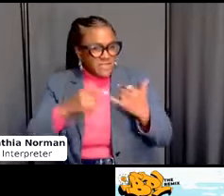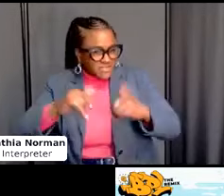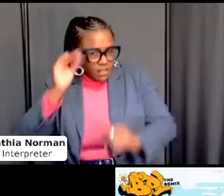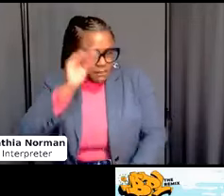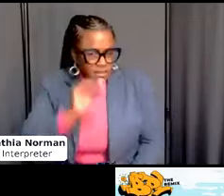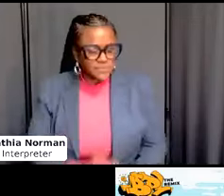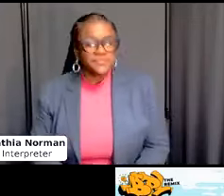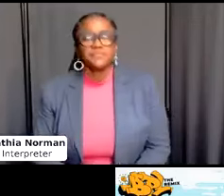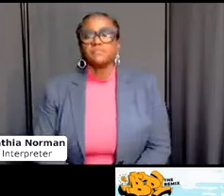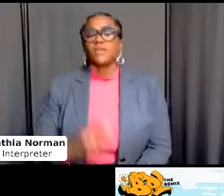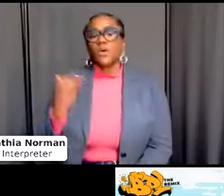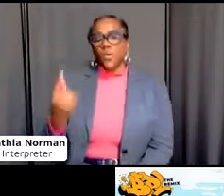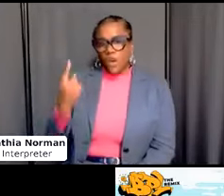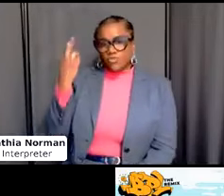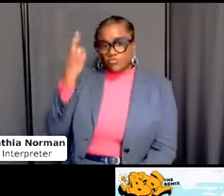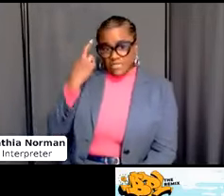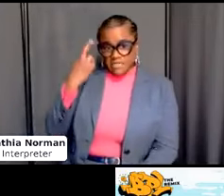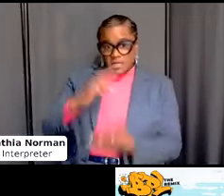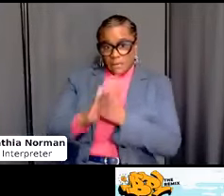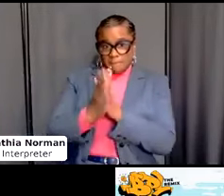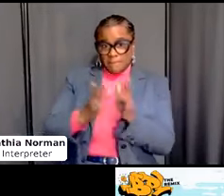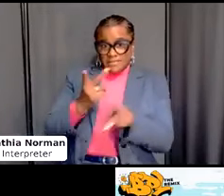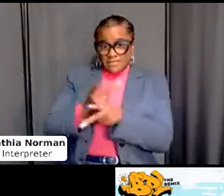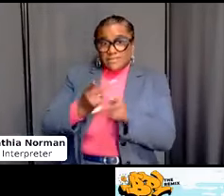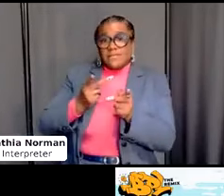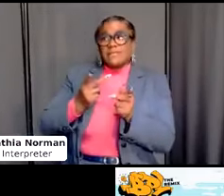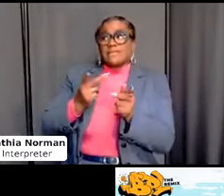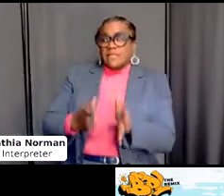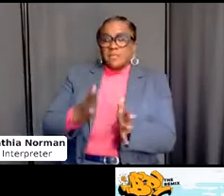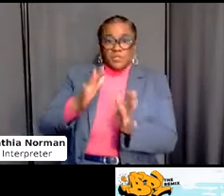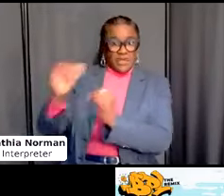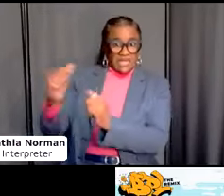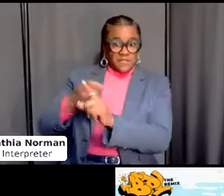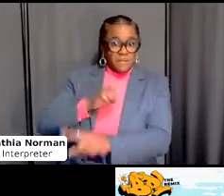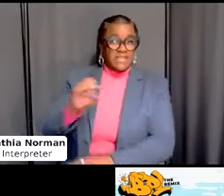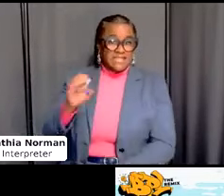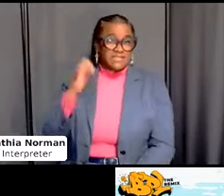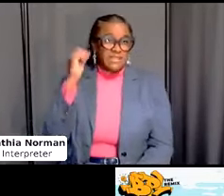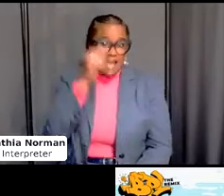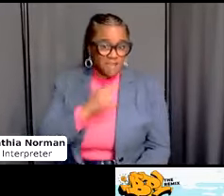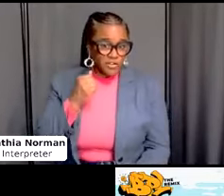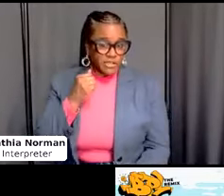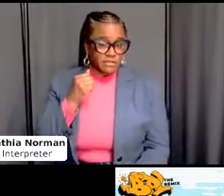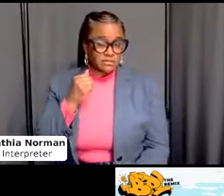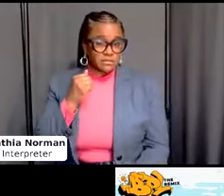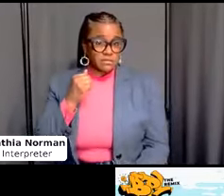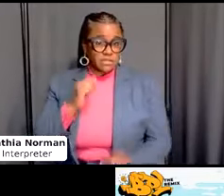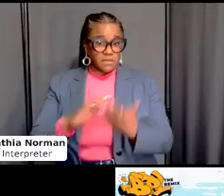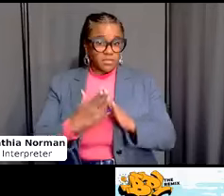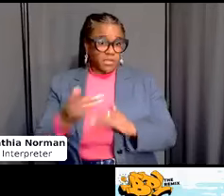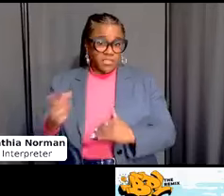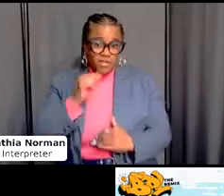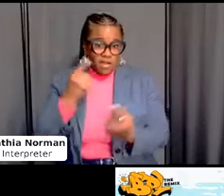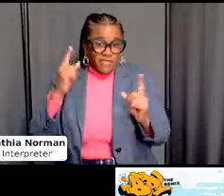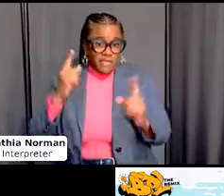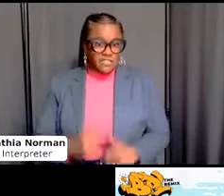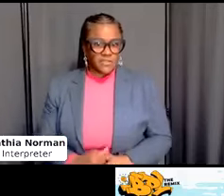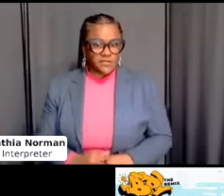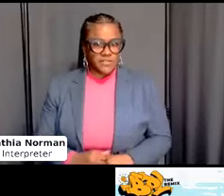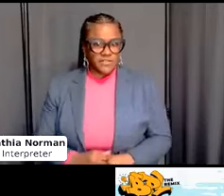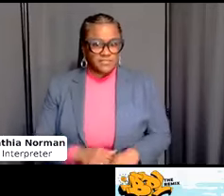of the reasons that the peacekeepers are leaving from the East African community is that they've been ineffective in